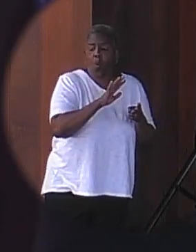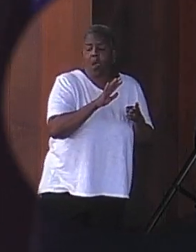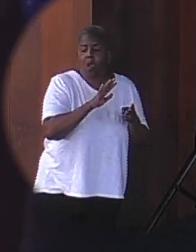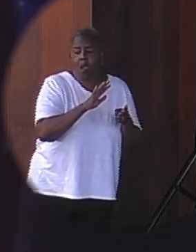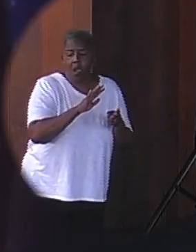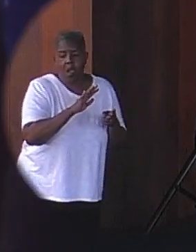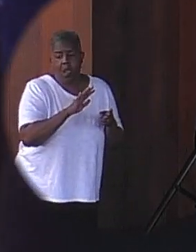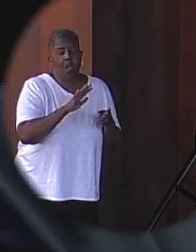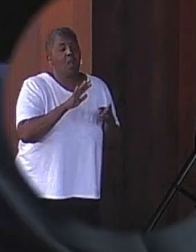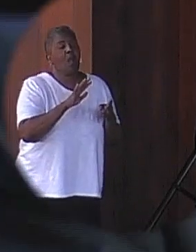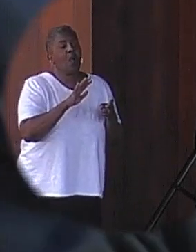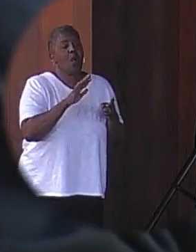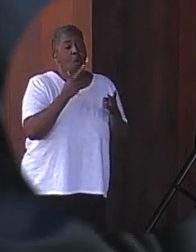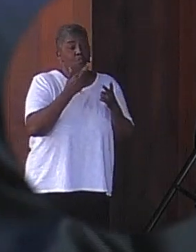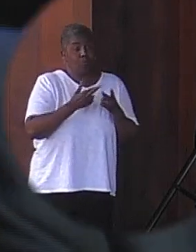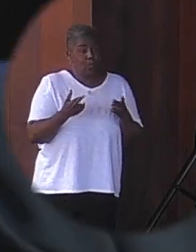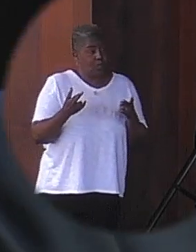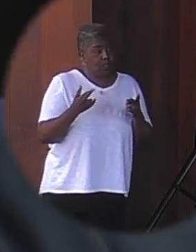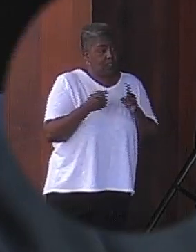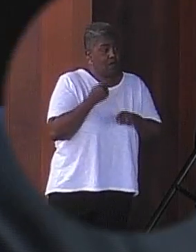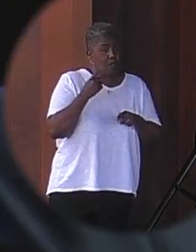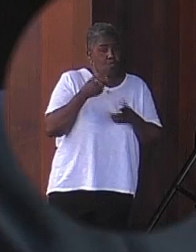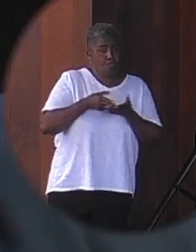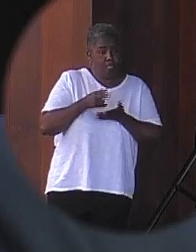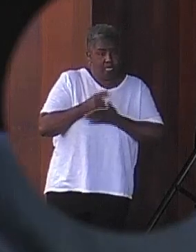sources of truth?